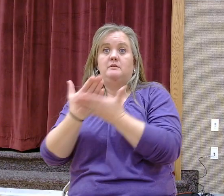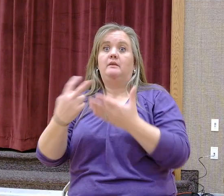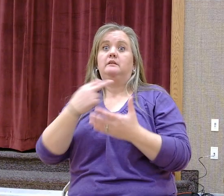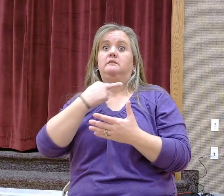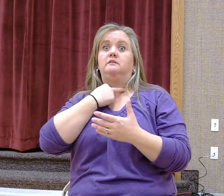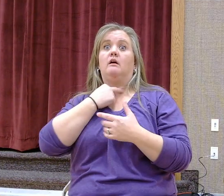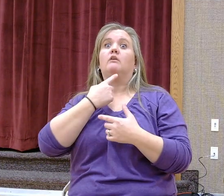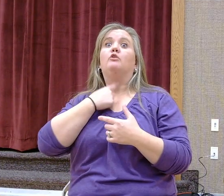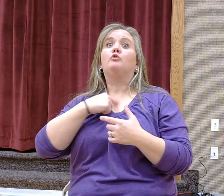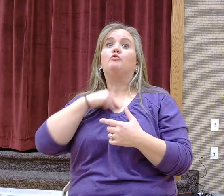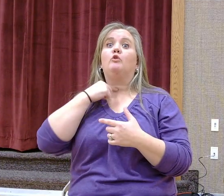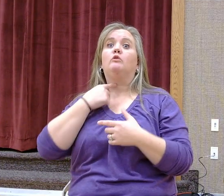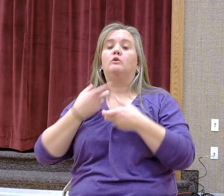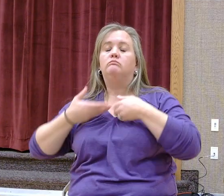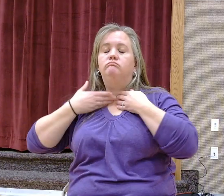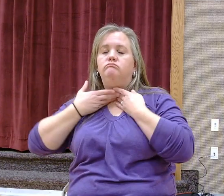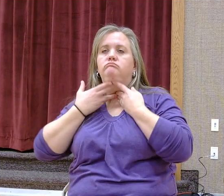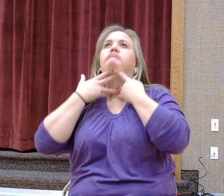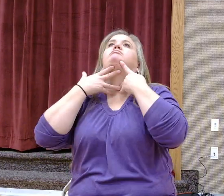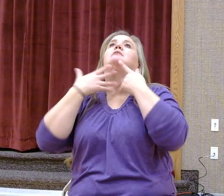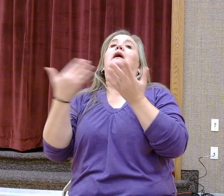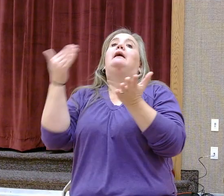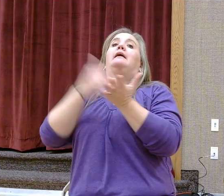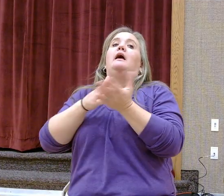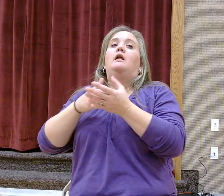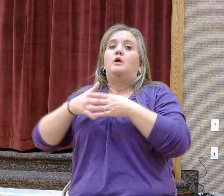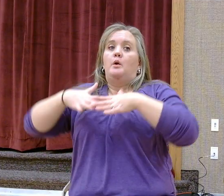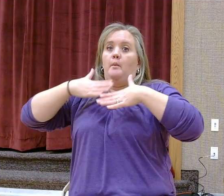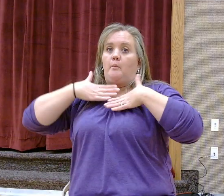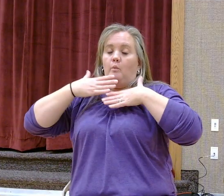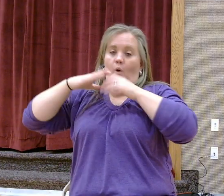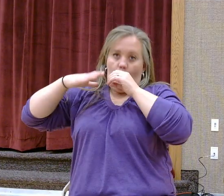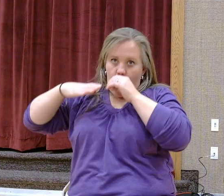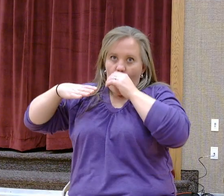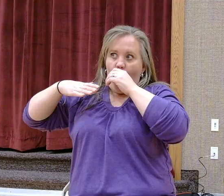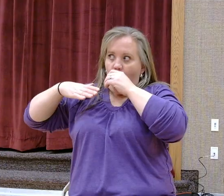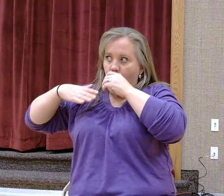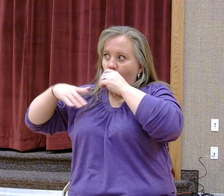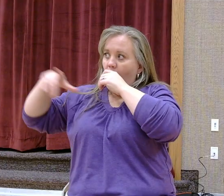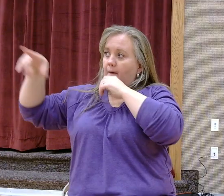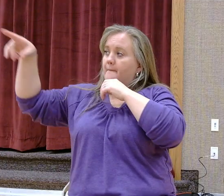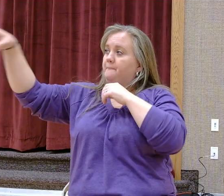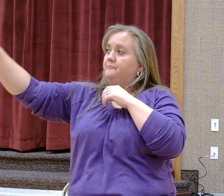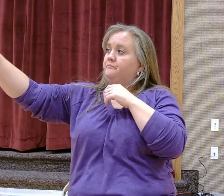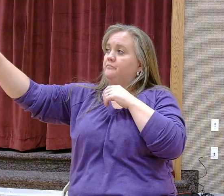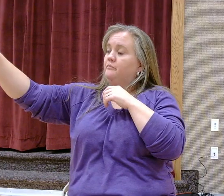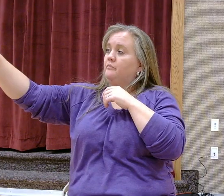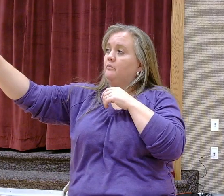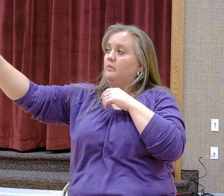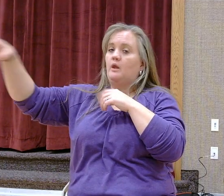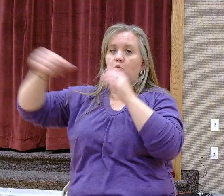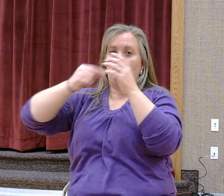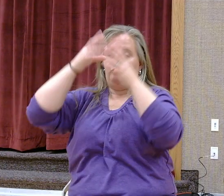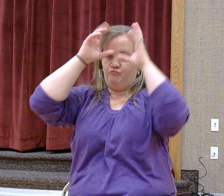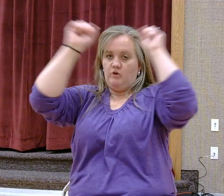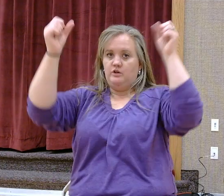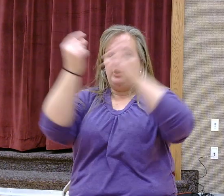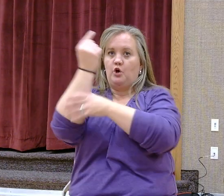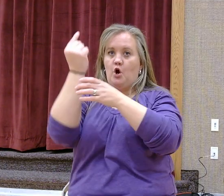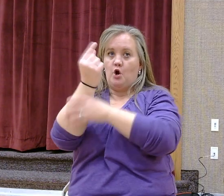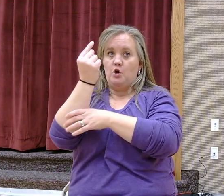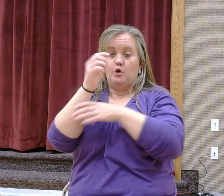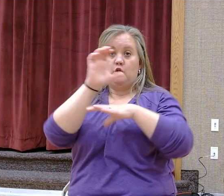So re-tilt and go again. Okay? Other questions before we move on? We're going to keep talking. The church is just this year approved to